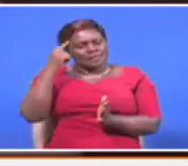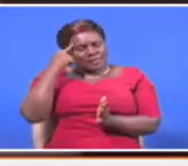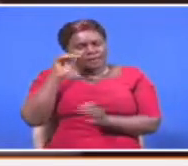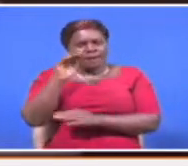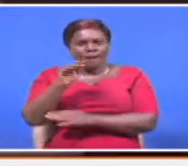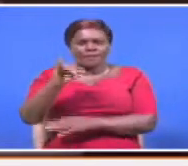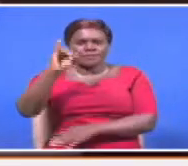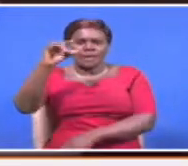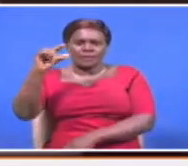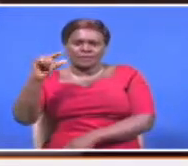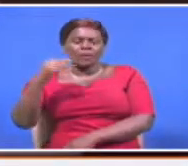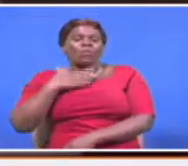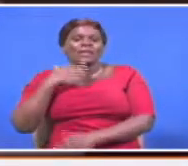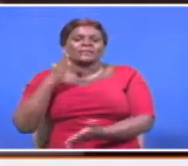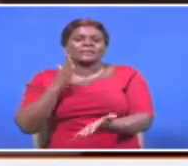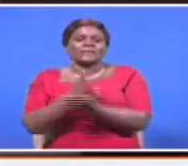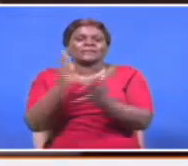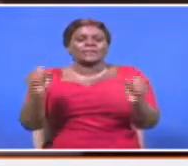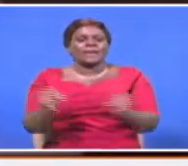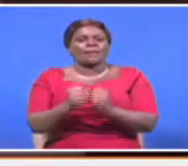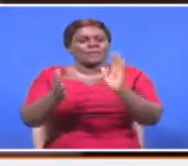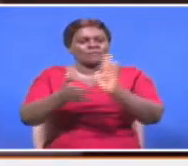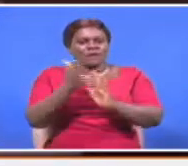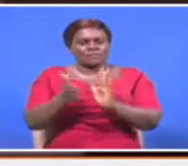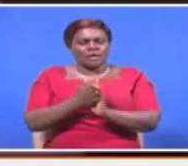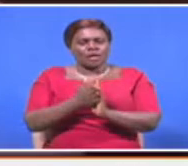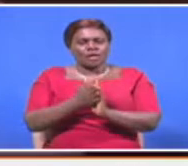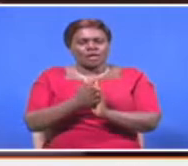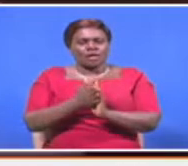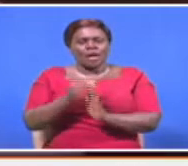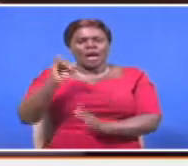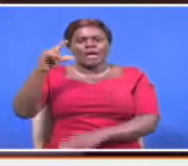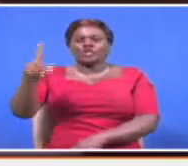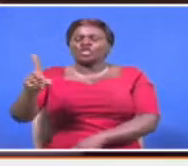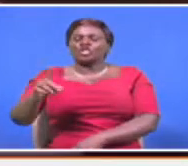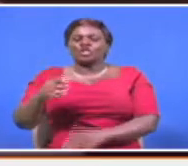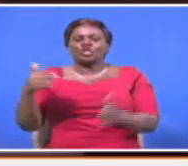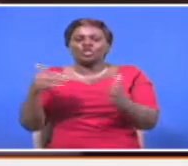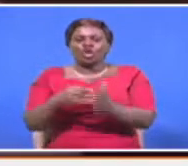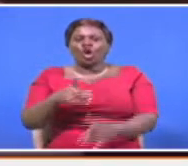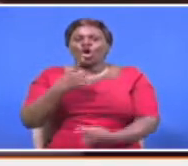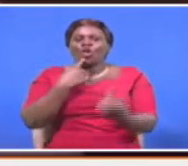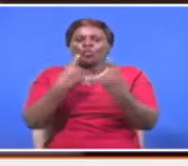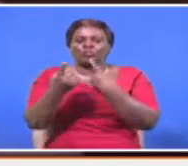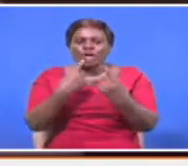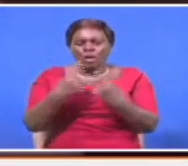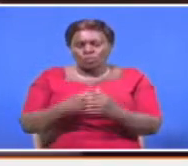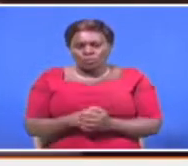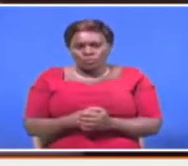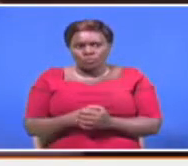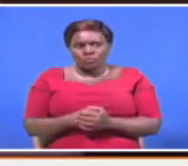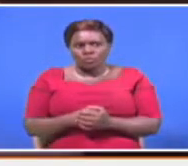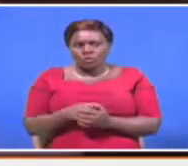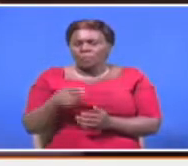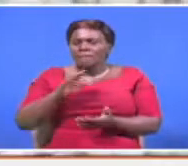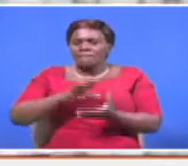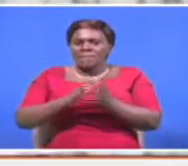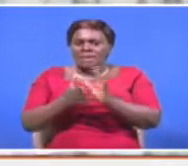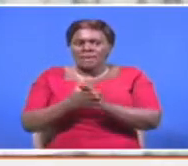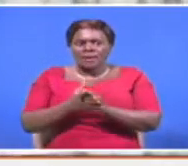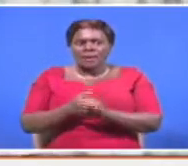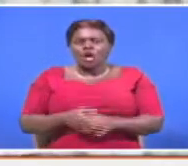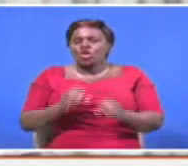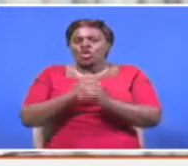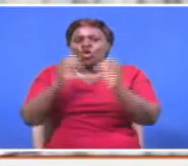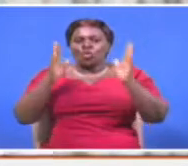naomba justice itendeke mara moja, na Koome akome mdomo yake, asiongee hivyo, aongee kama mtu mkubwa, kama mtu mzima.